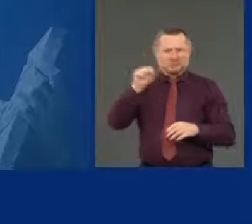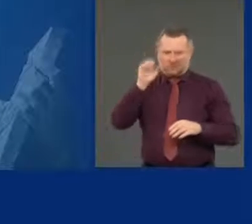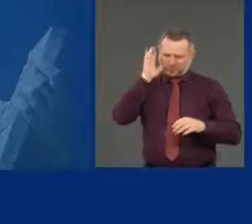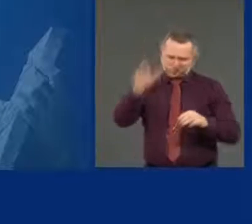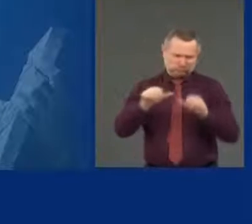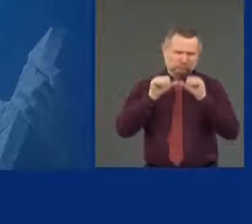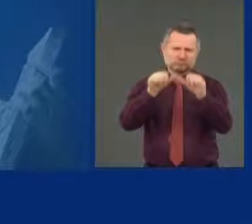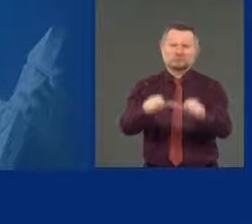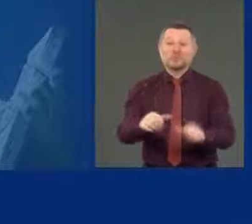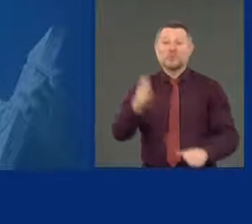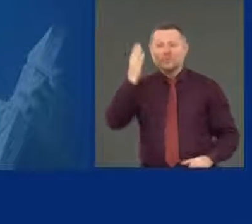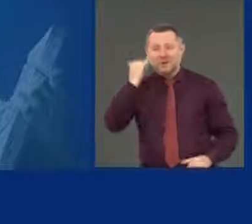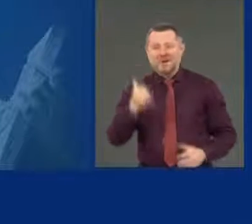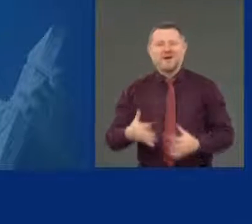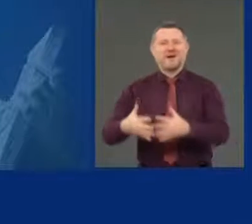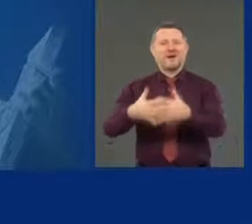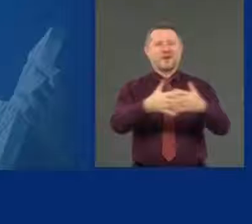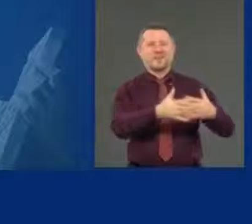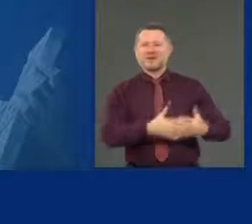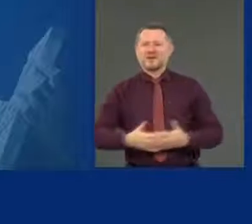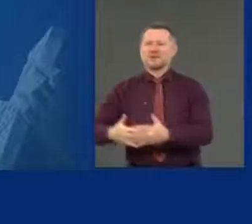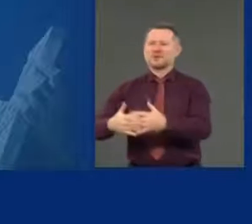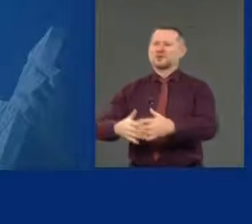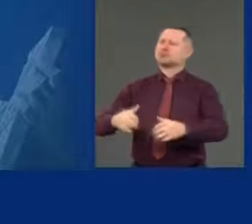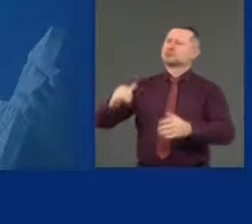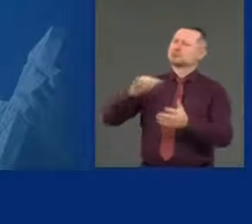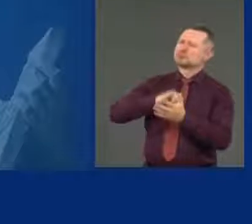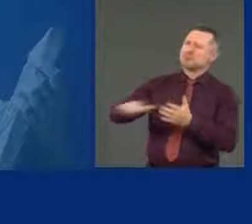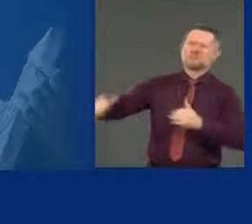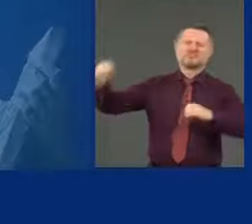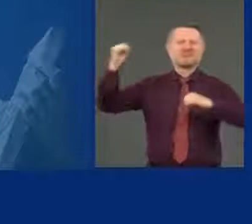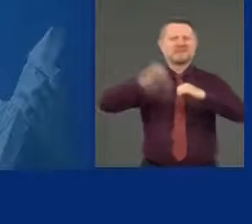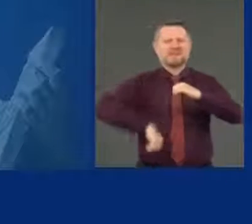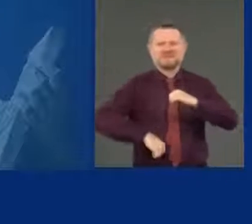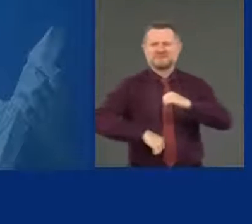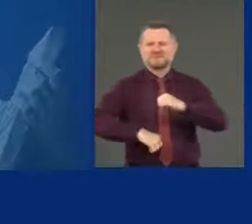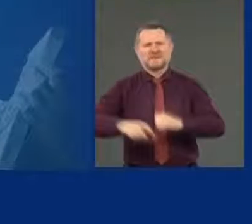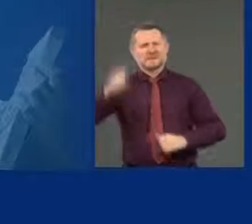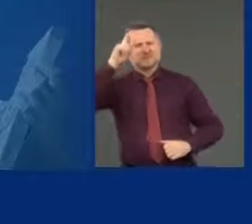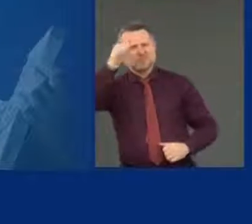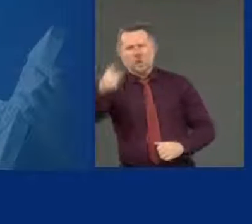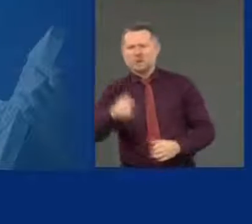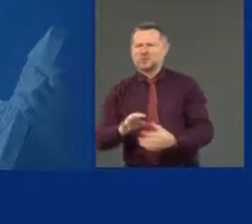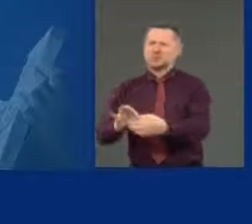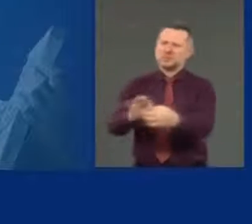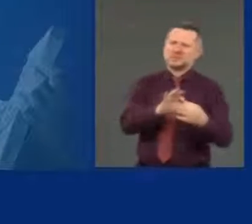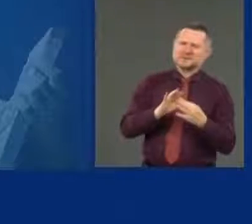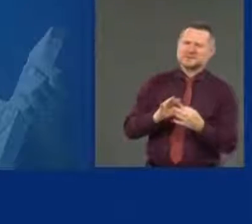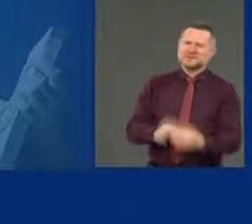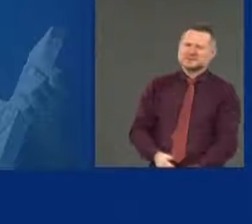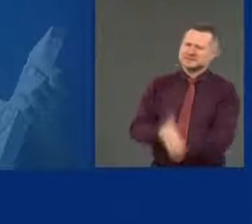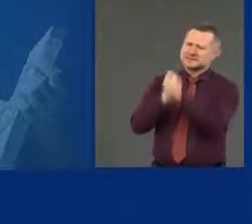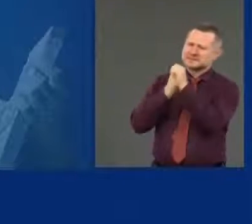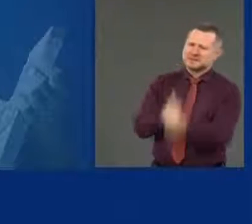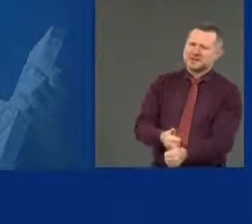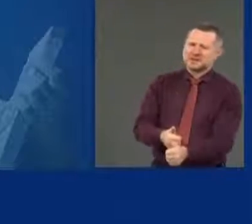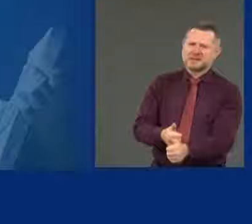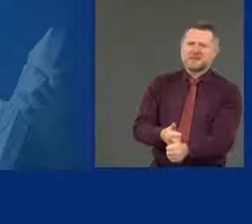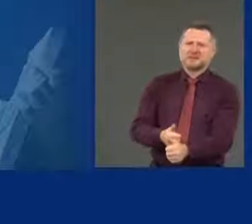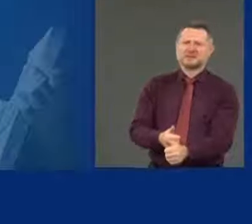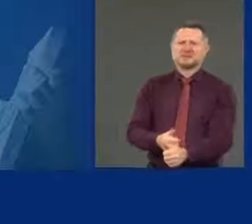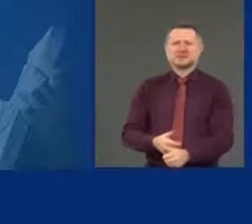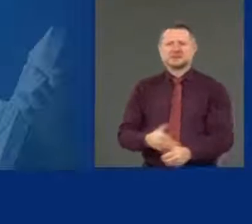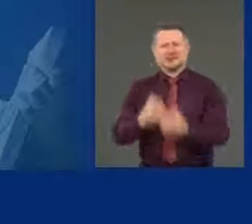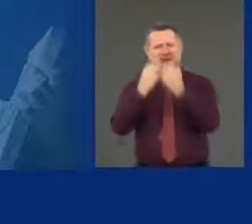because America and New York are tough, smart, united, disciplined,